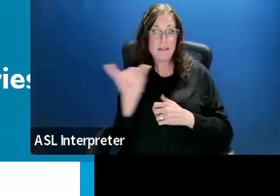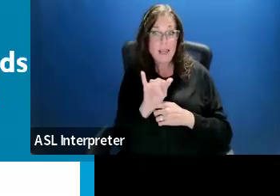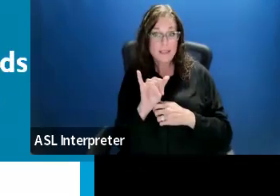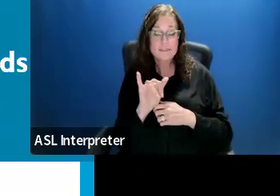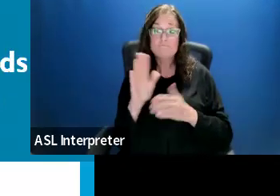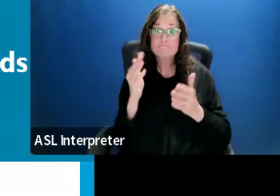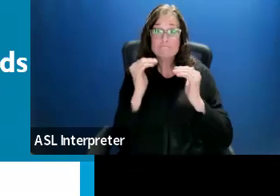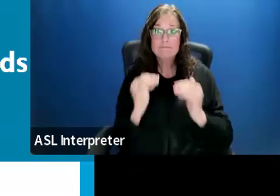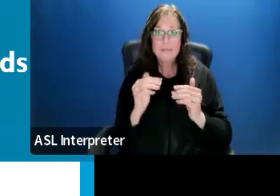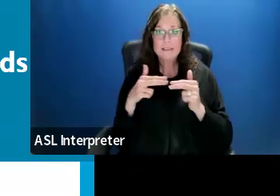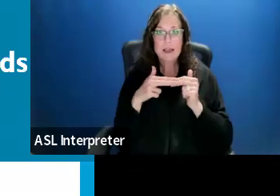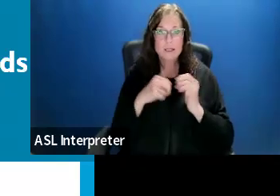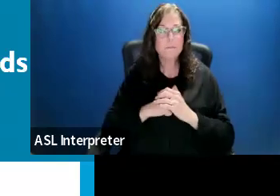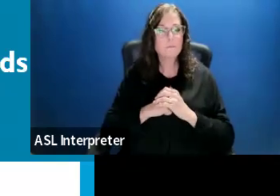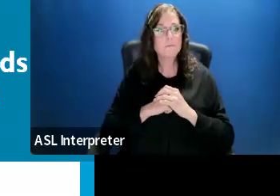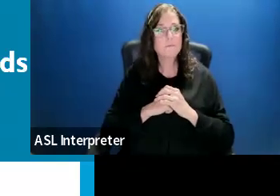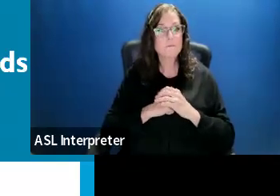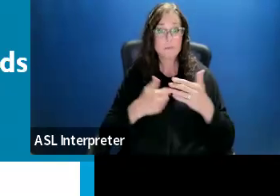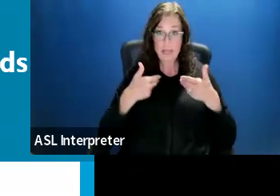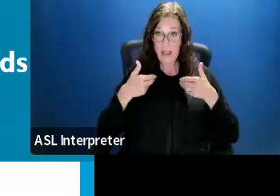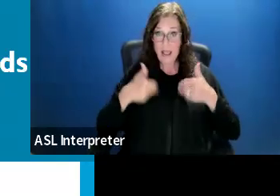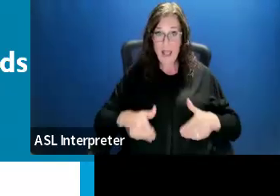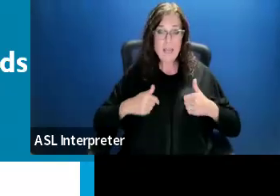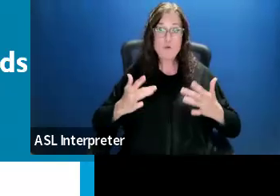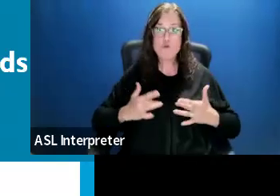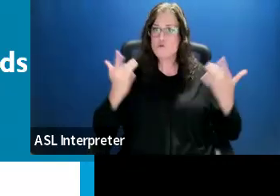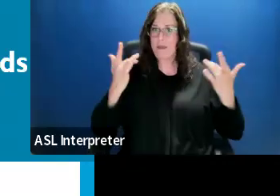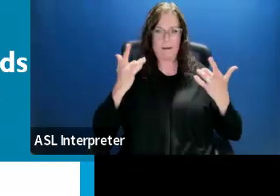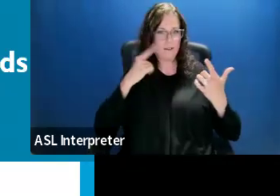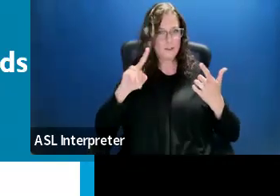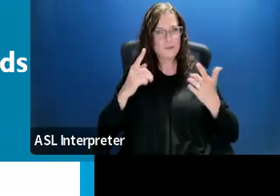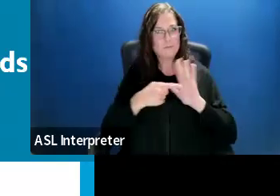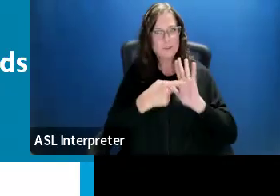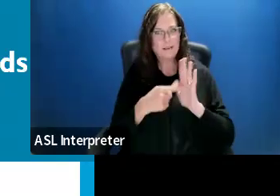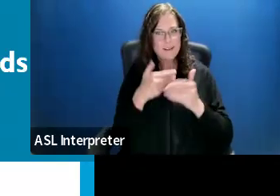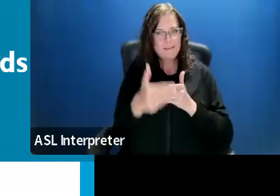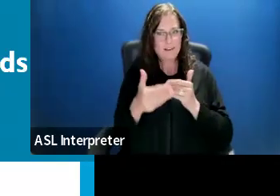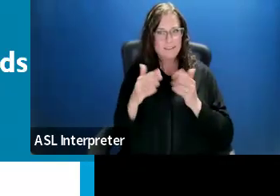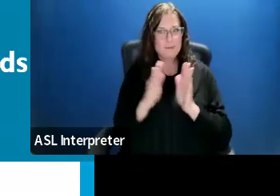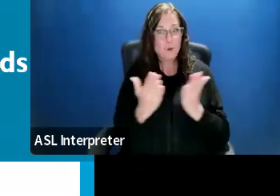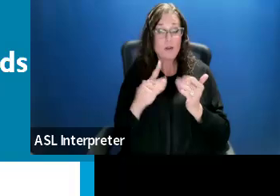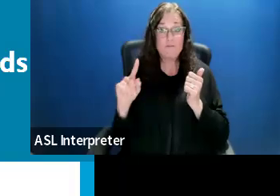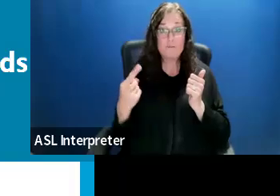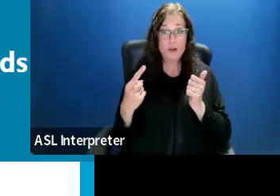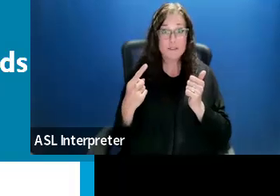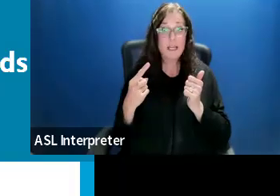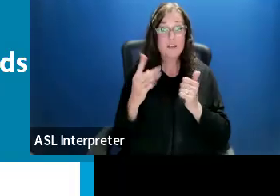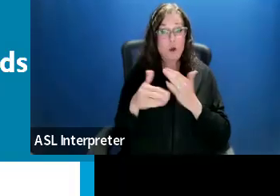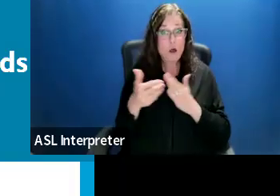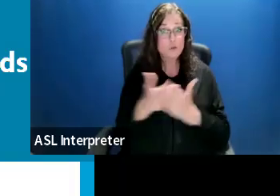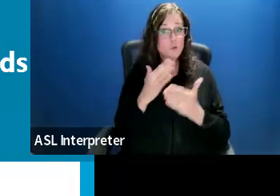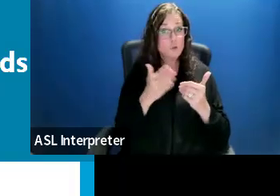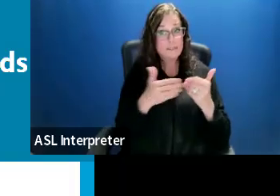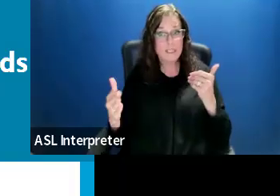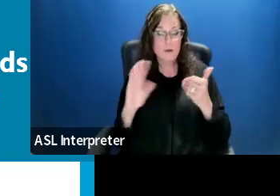Next slide. I am thrilled beyond belief to be presenting this next book. This is the first in an all-new